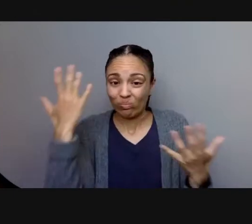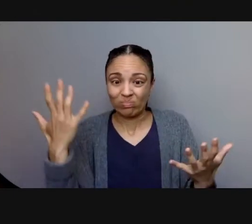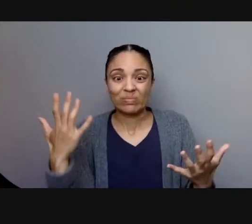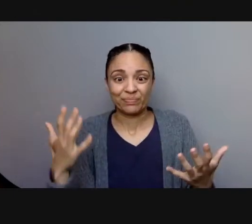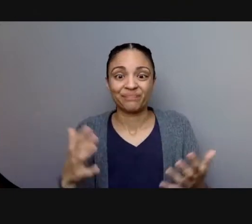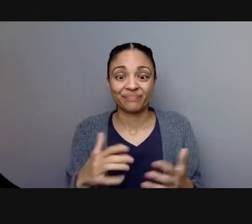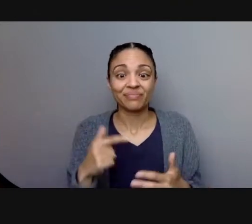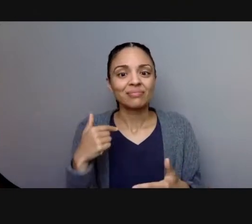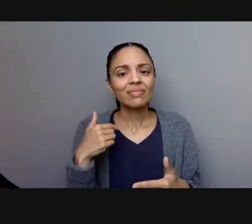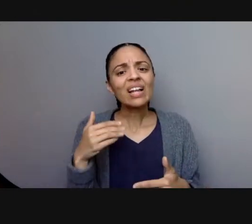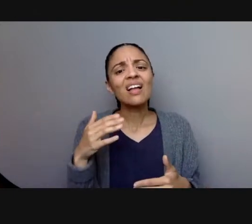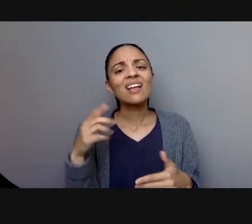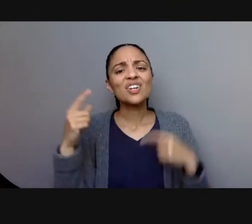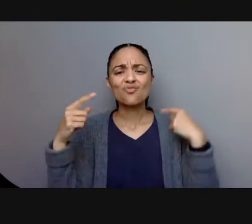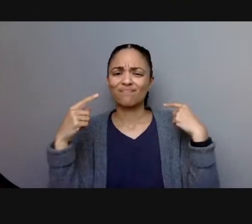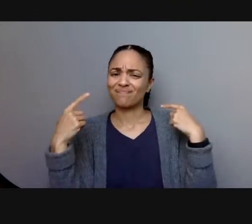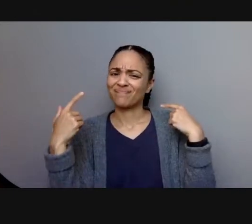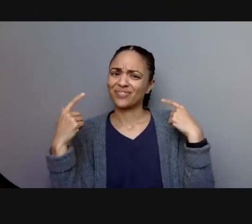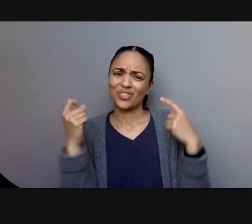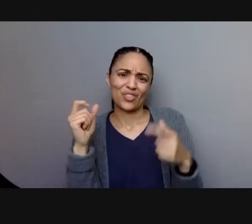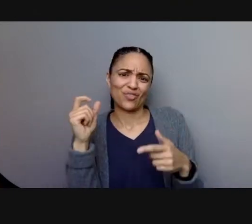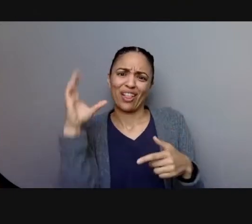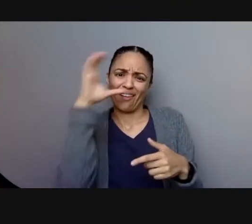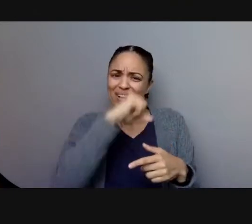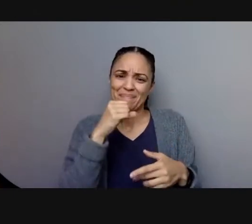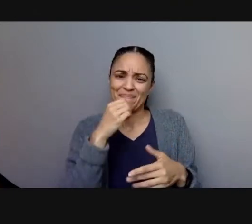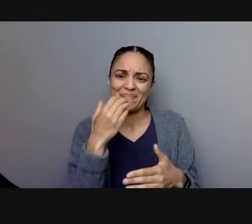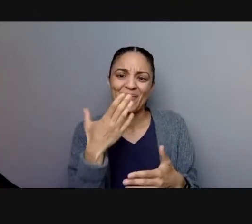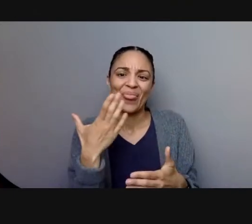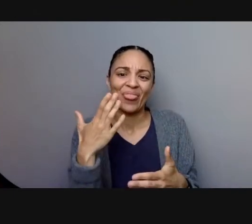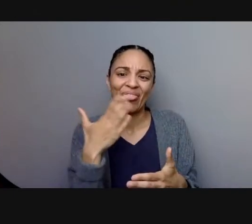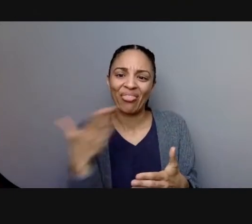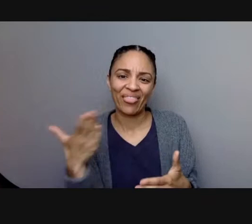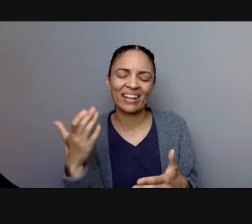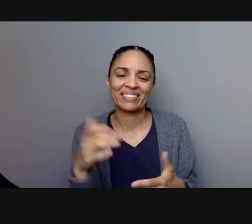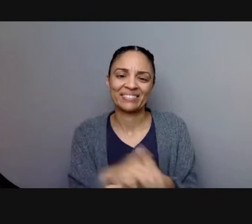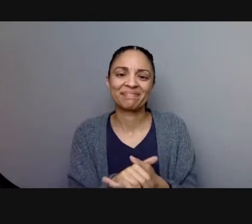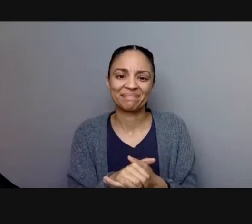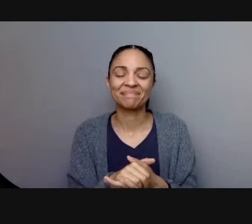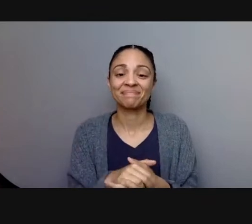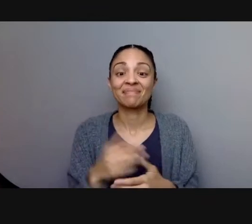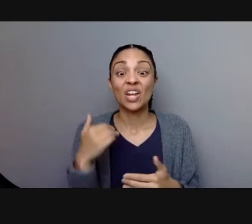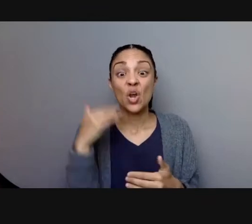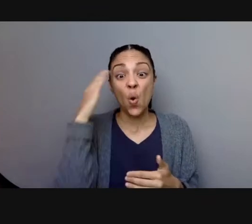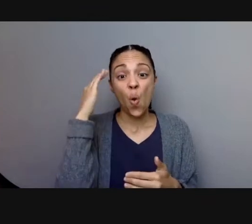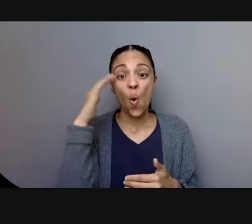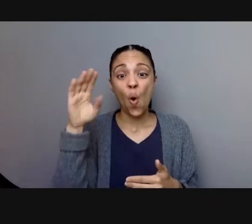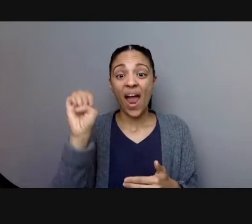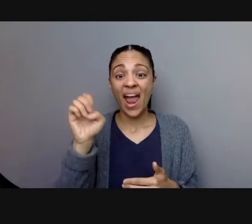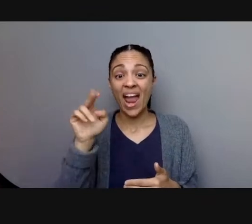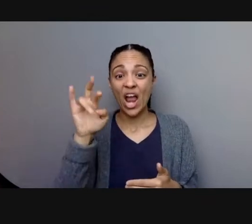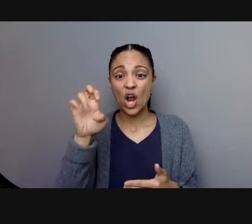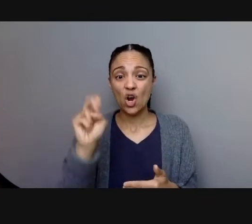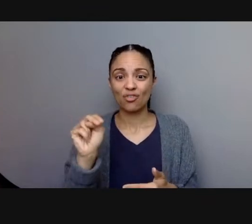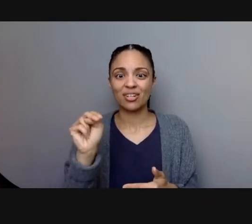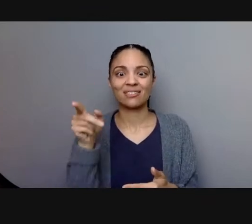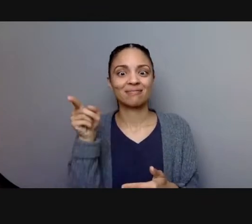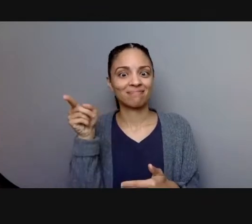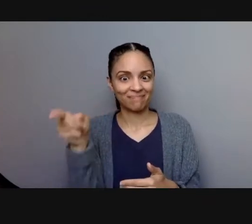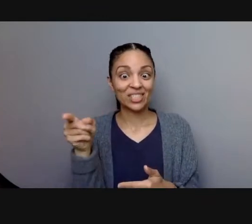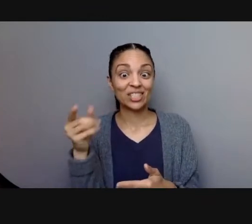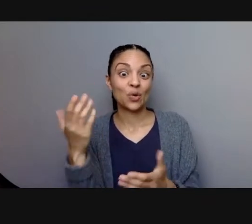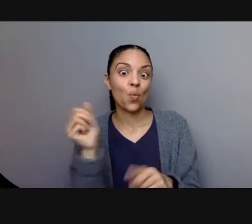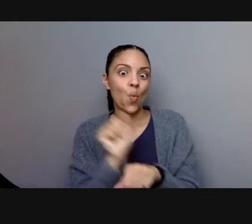class and Erin, she used to work for the company back in the day. Here she come with Rennie's face